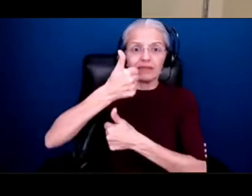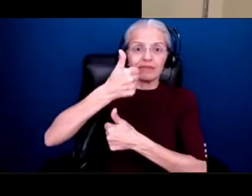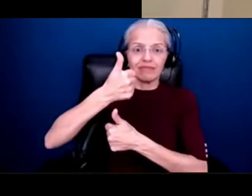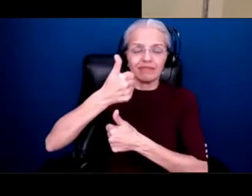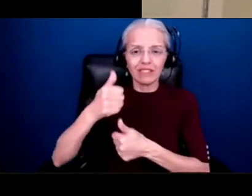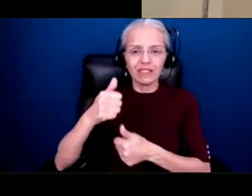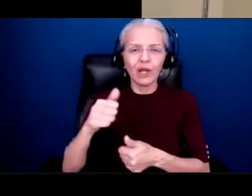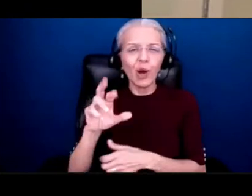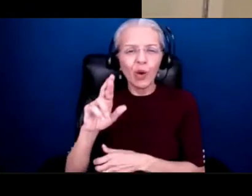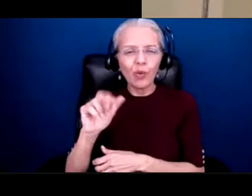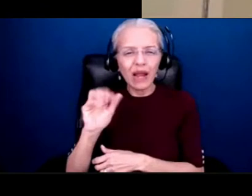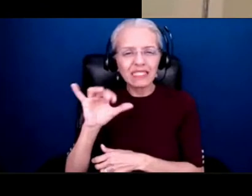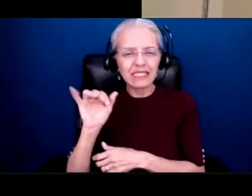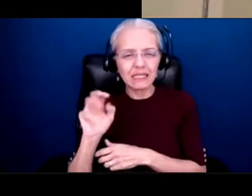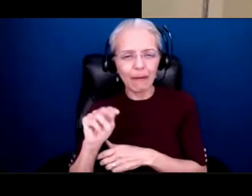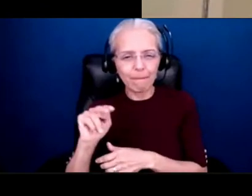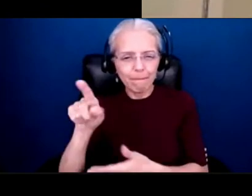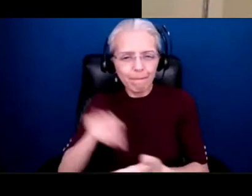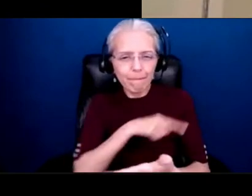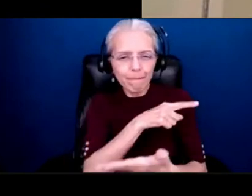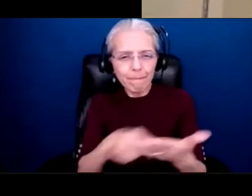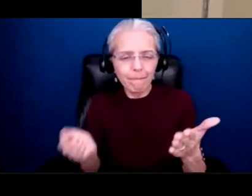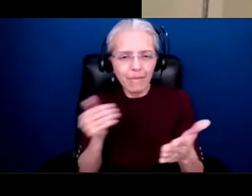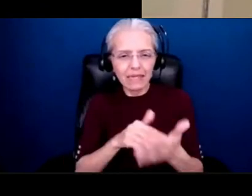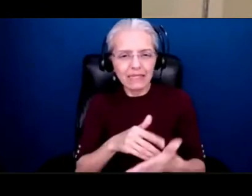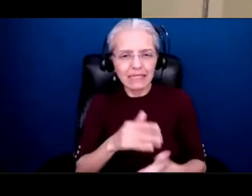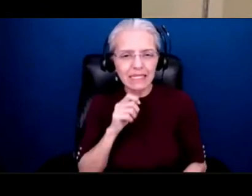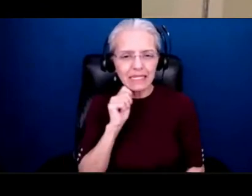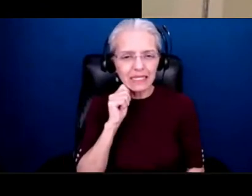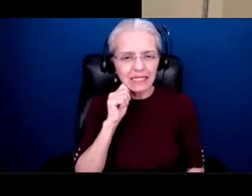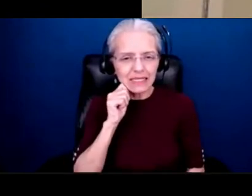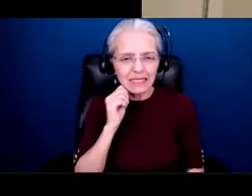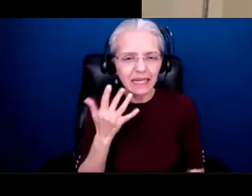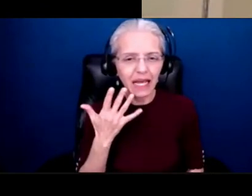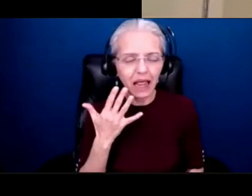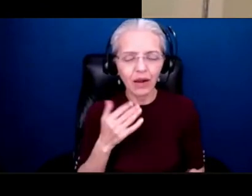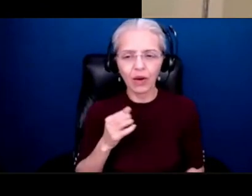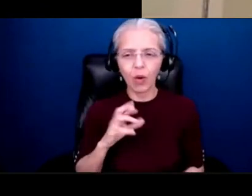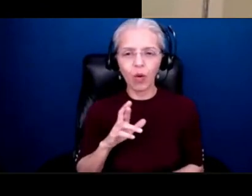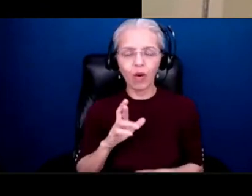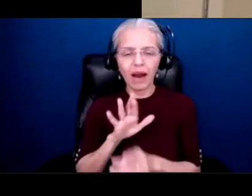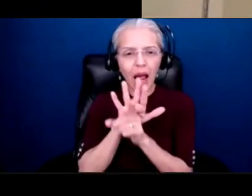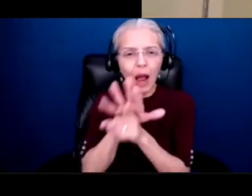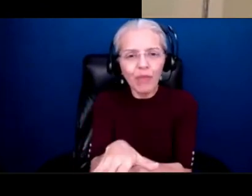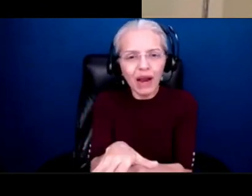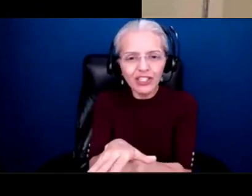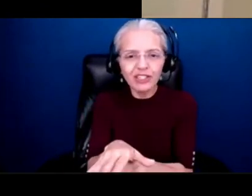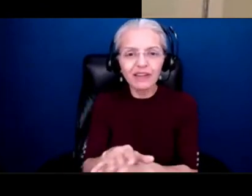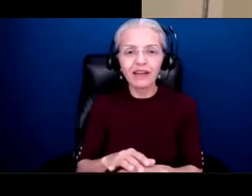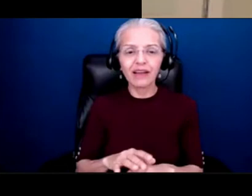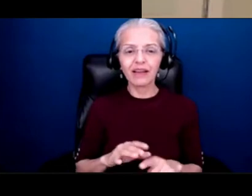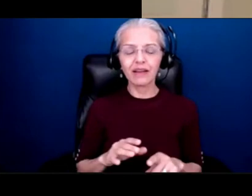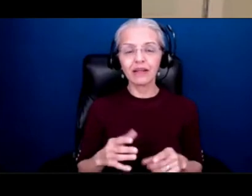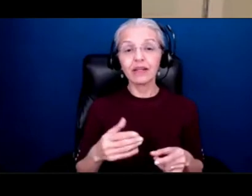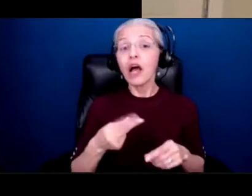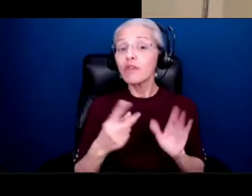racism is all of the states of oppression. I'll just give a few